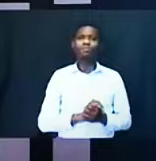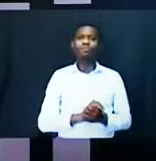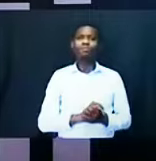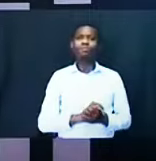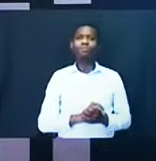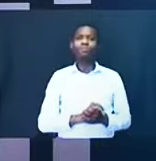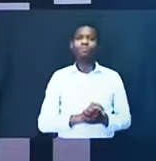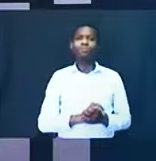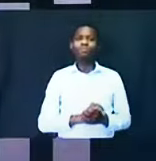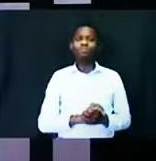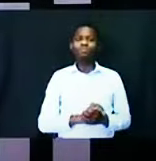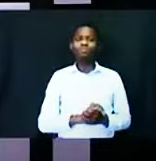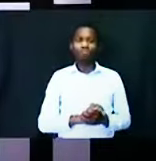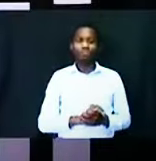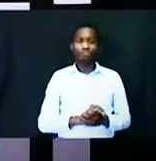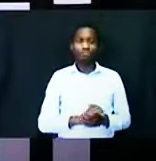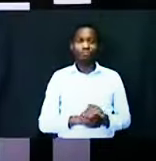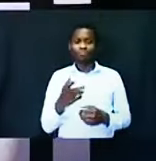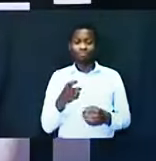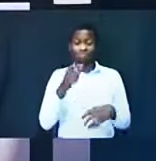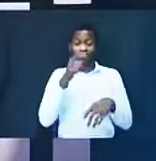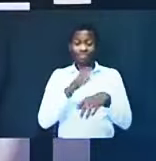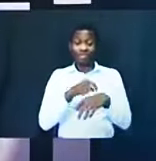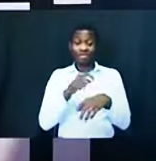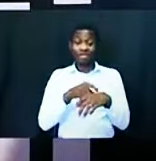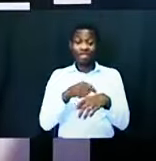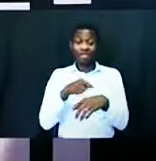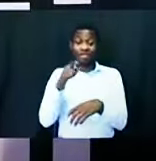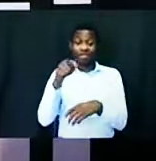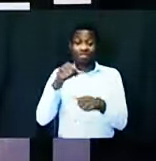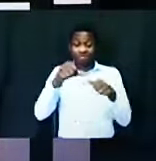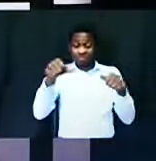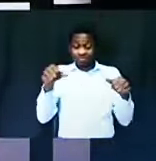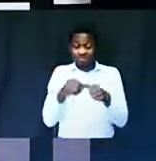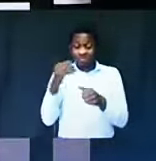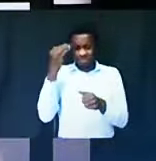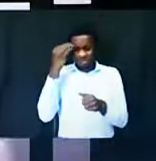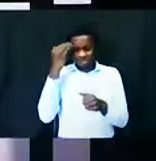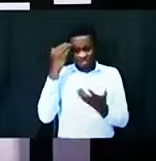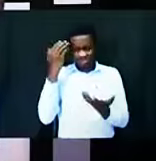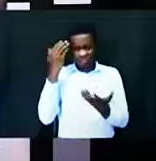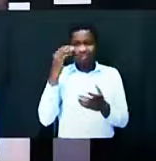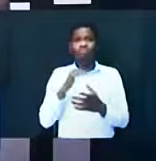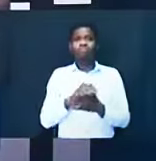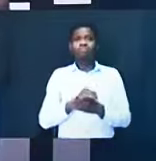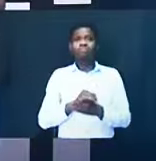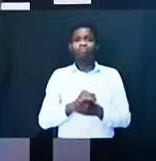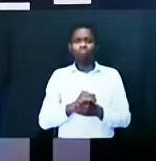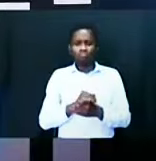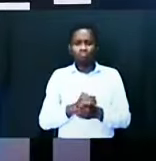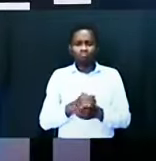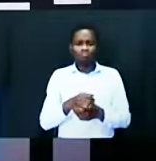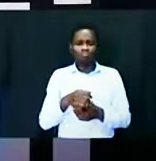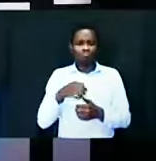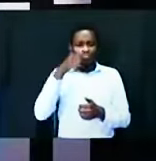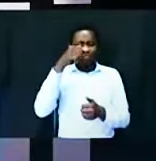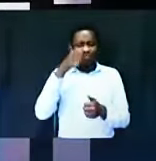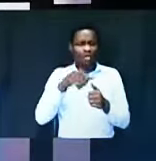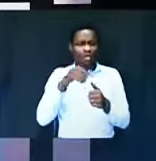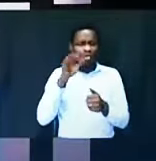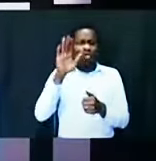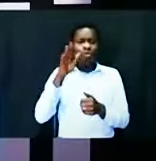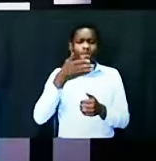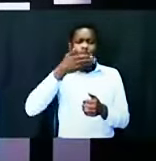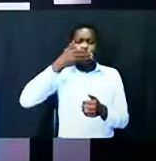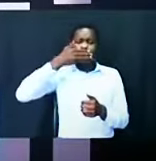was an area head somewhere, na bra na me ye house of penny ewo baby, I realized that my best pastor me hu se so for